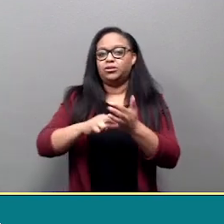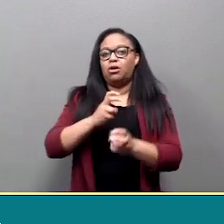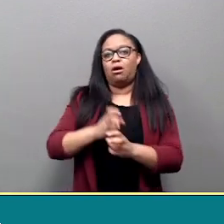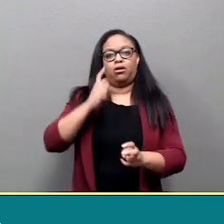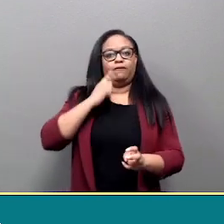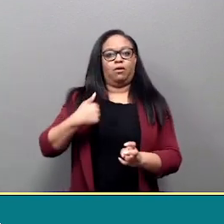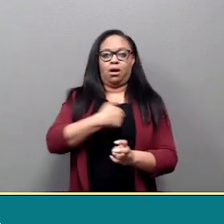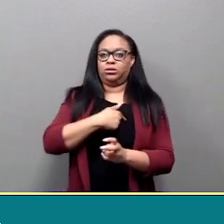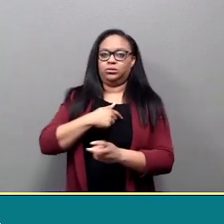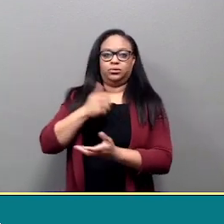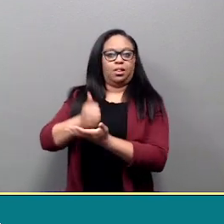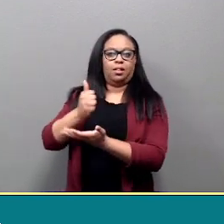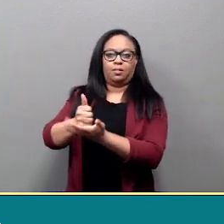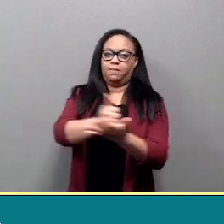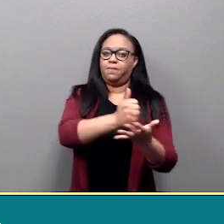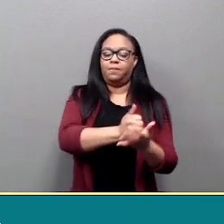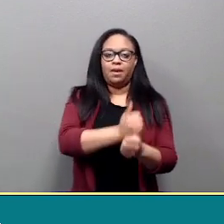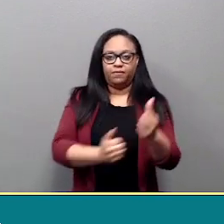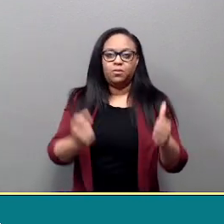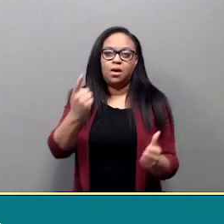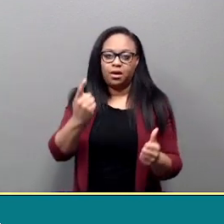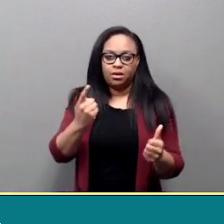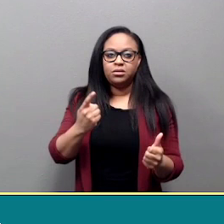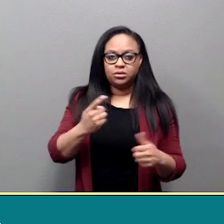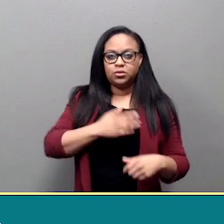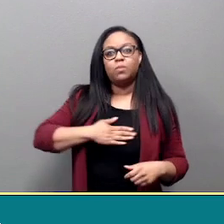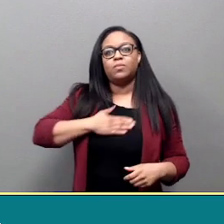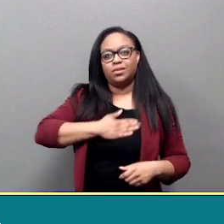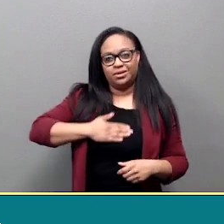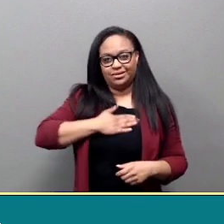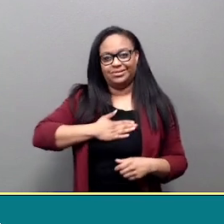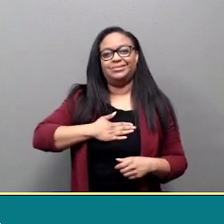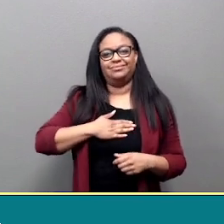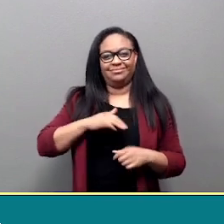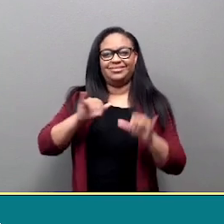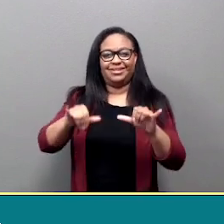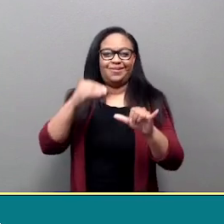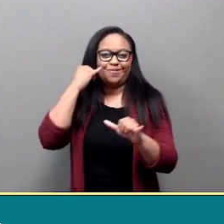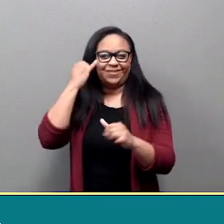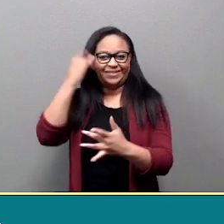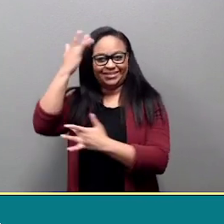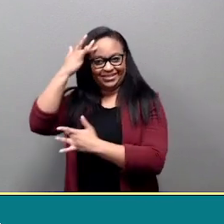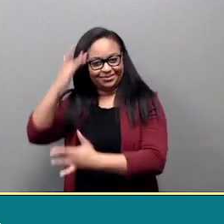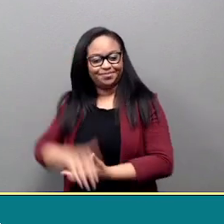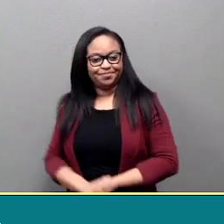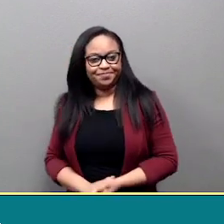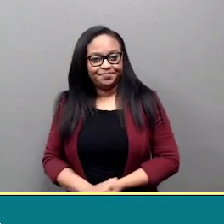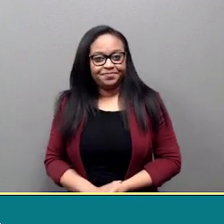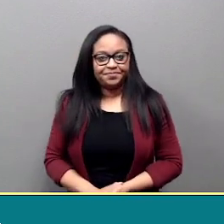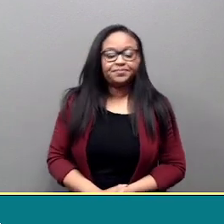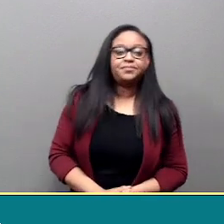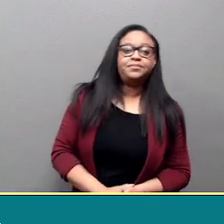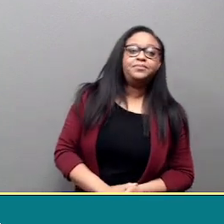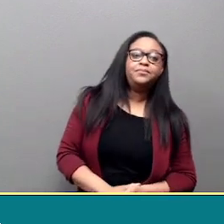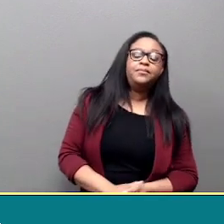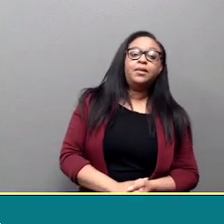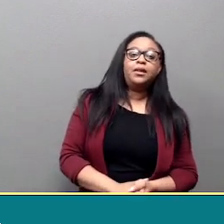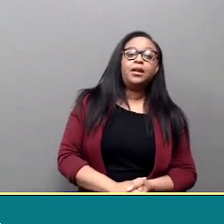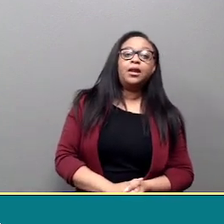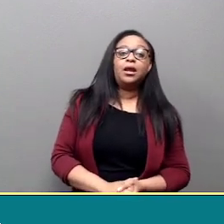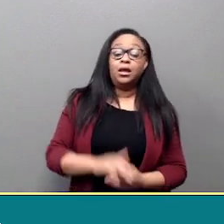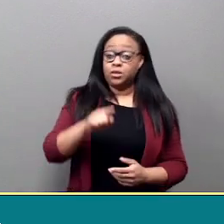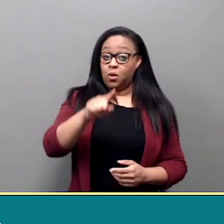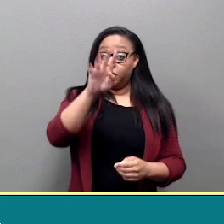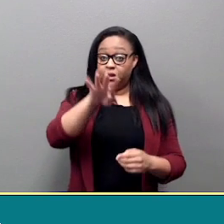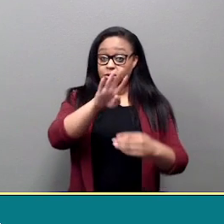resource for parents when their children are presenting with respiratory illnesses, and it helps to identify where they should take their child